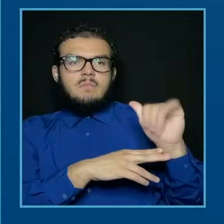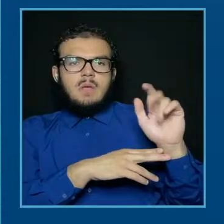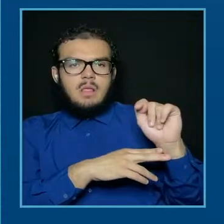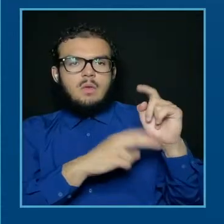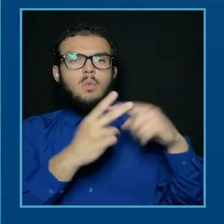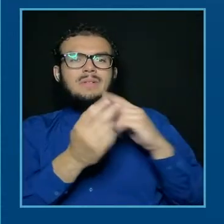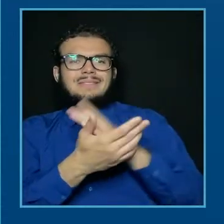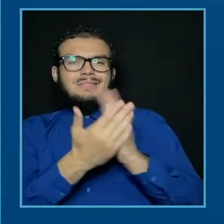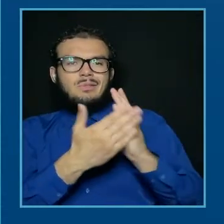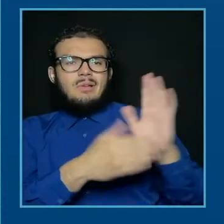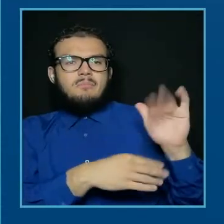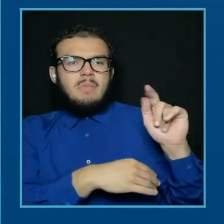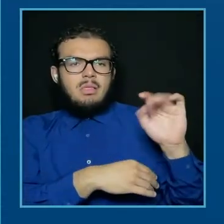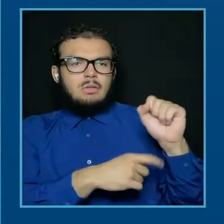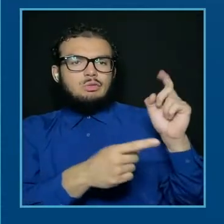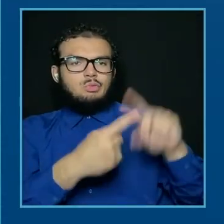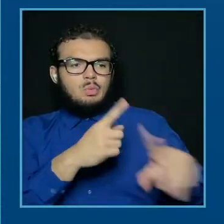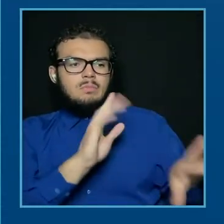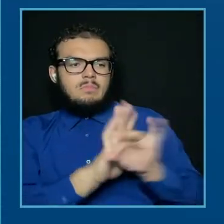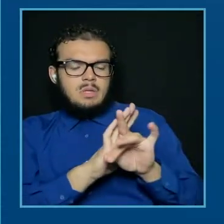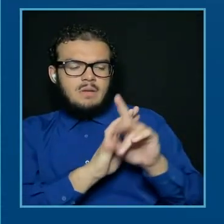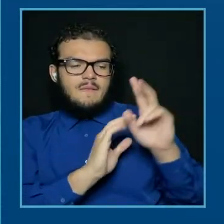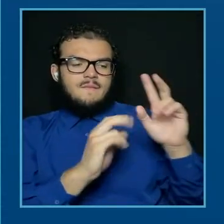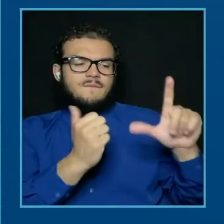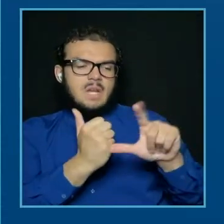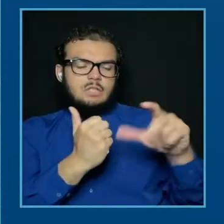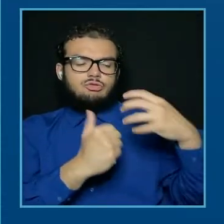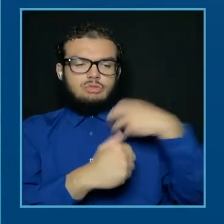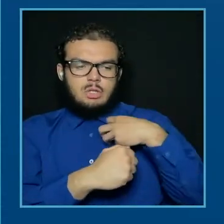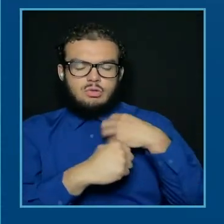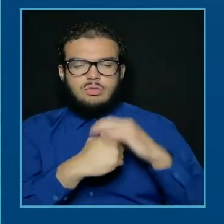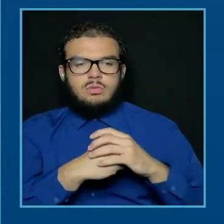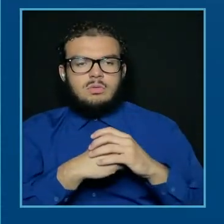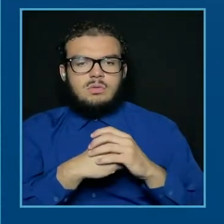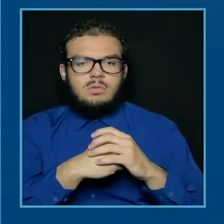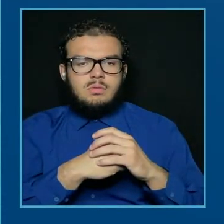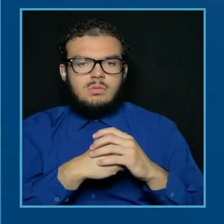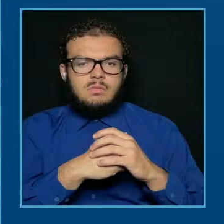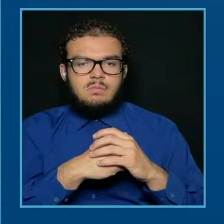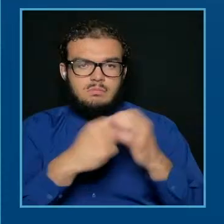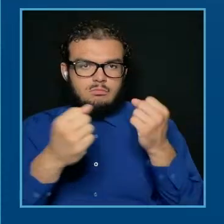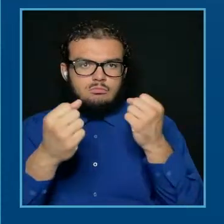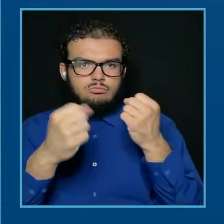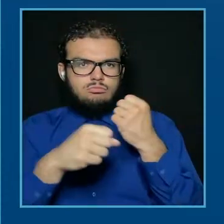of ballots to elect a vice chair of any gender. Does that get it?